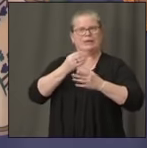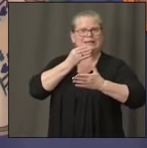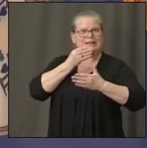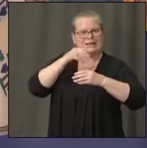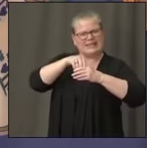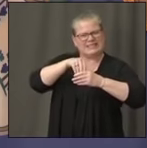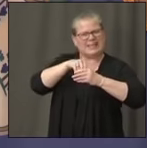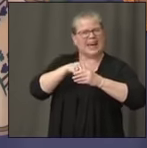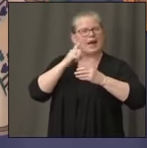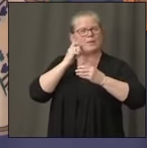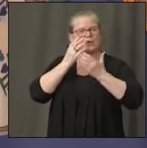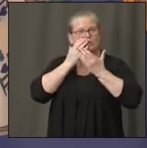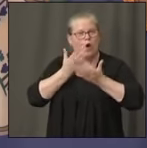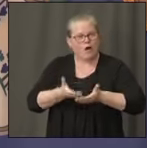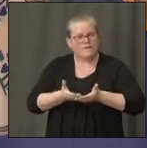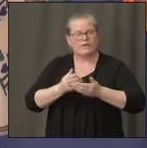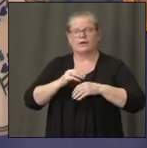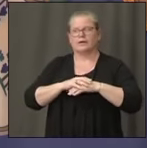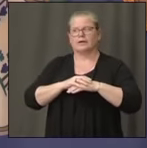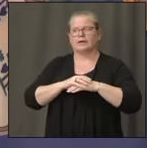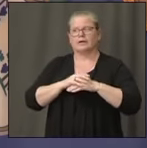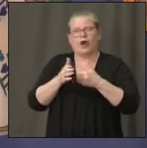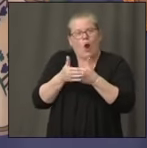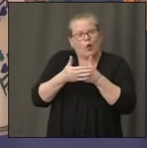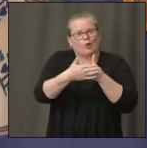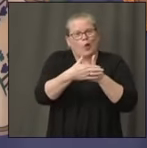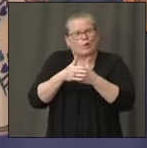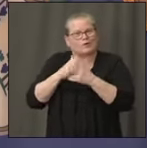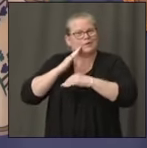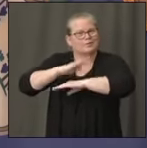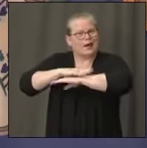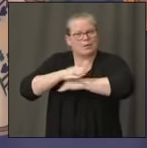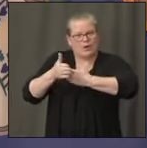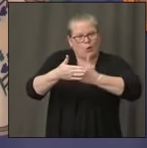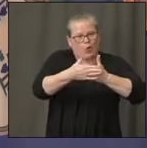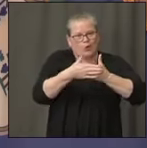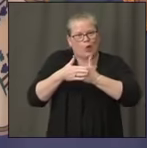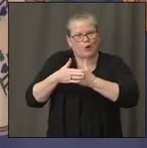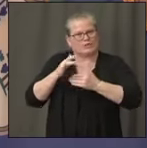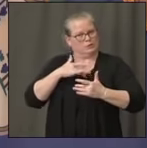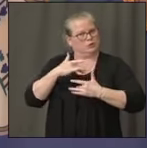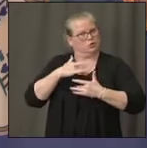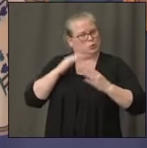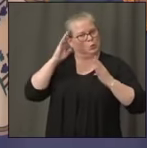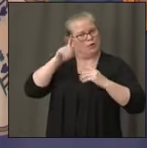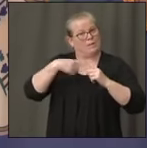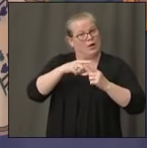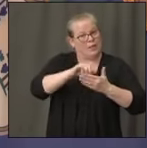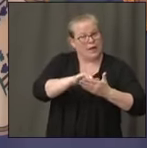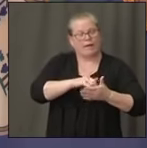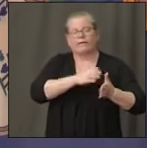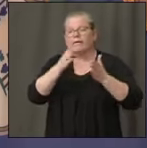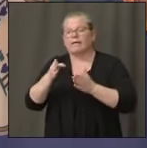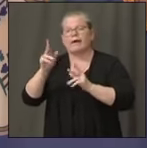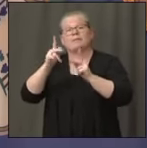which is riskier than outdoors. I worried about folks coming in from out of state where perhaps their dining wasn't open.